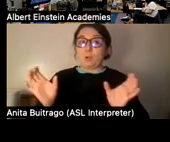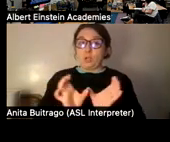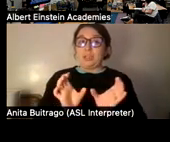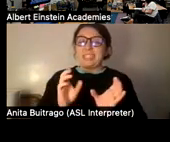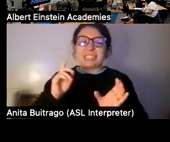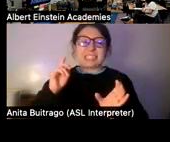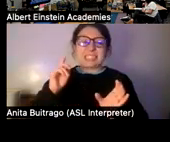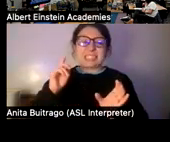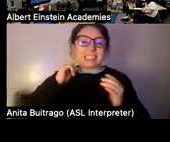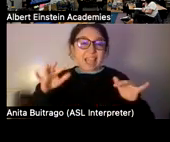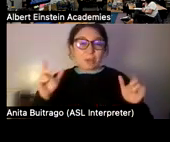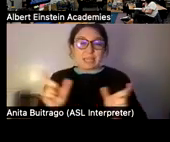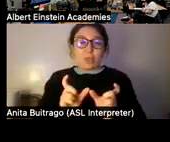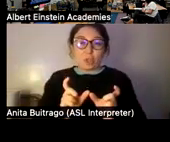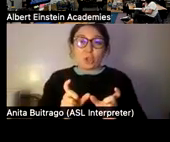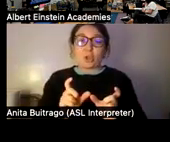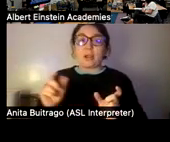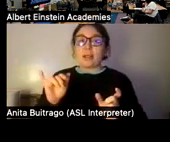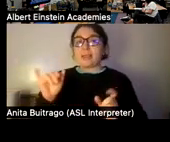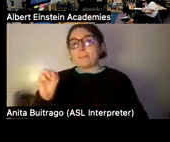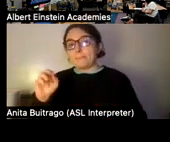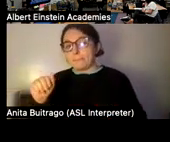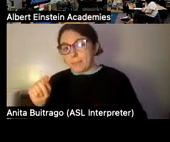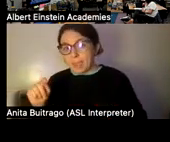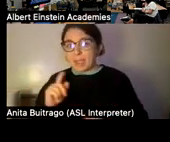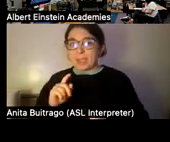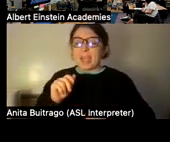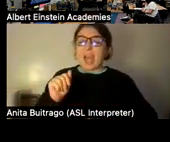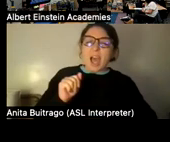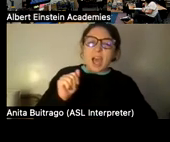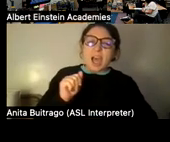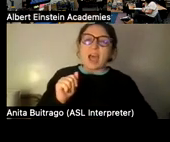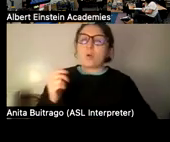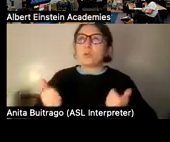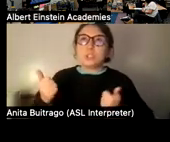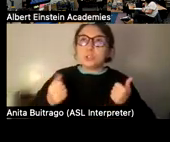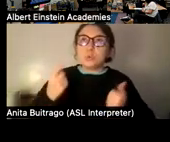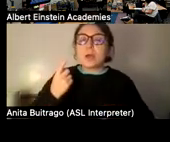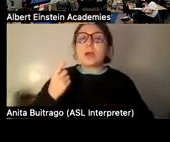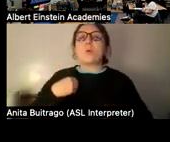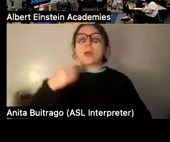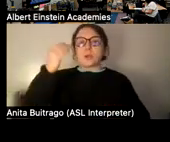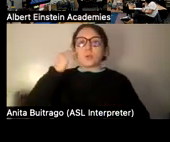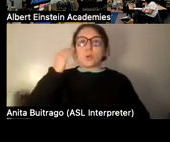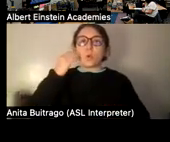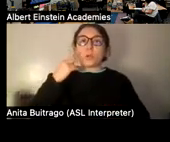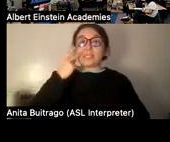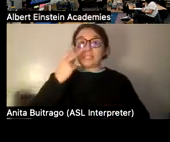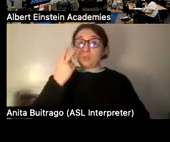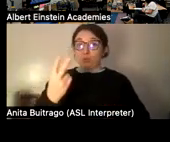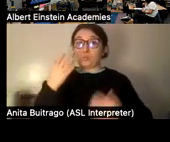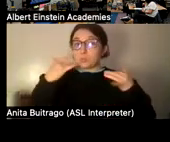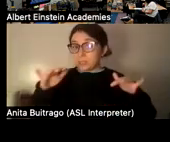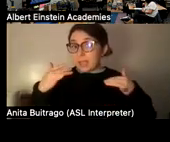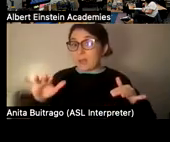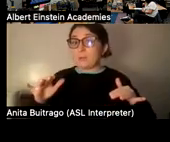Which one is it? So it's like, I know if I see two sounds, I'm blending them. And when these kids